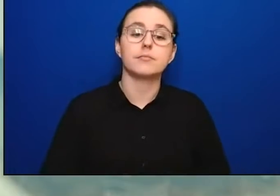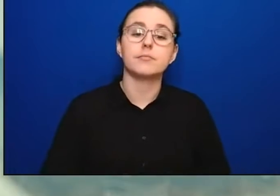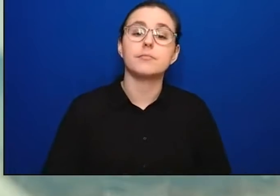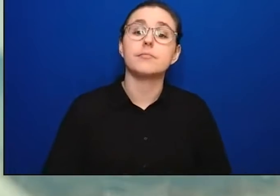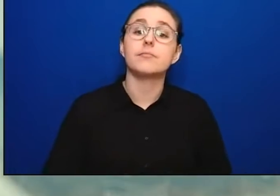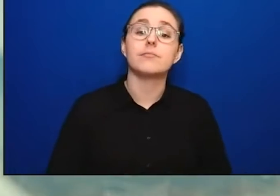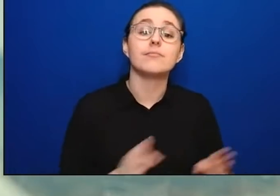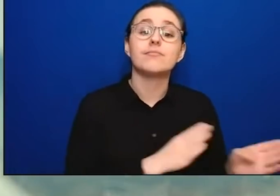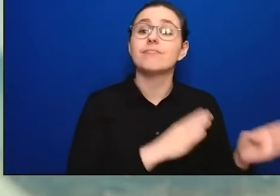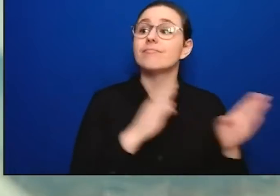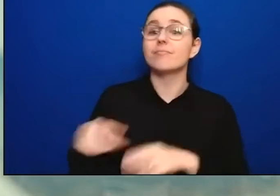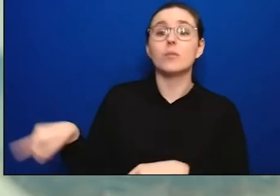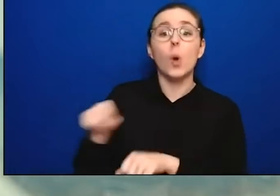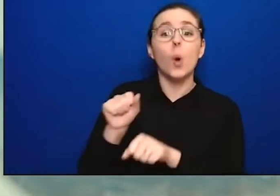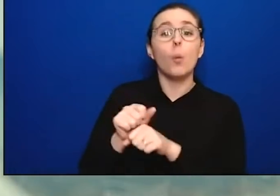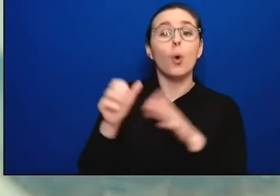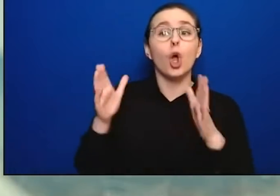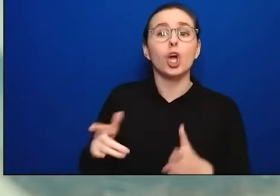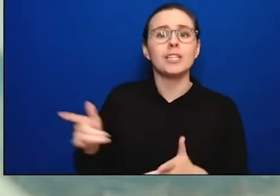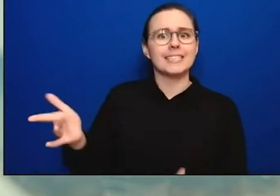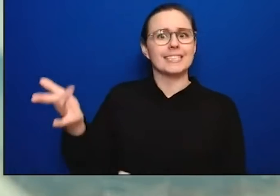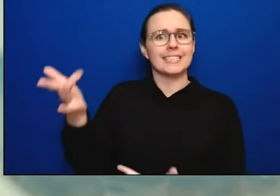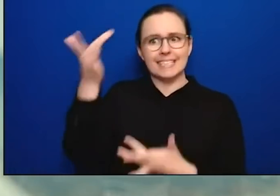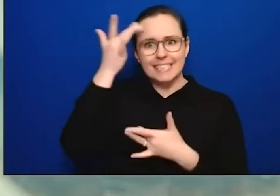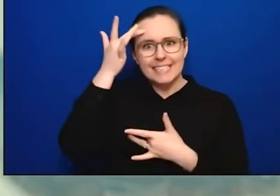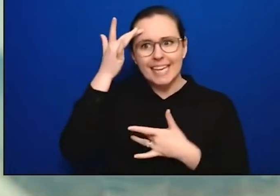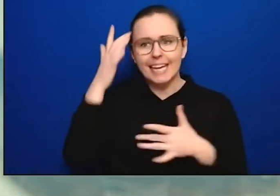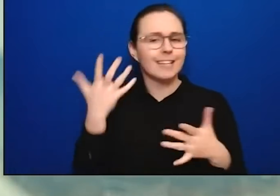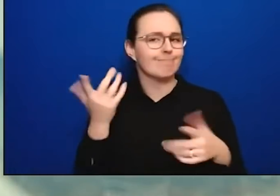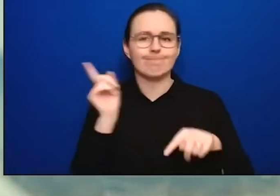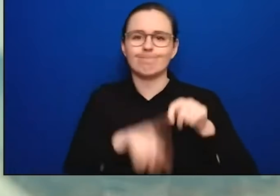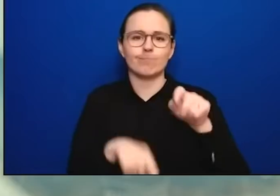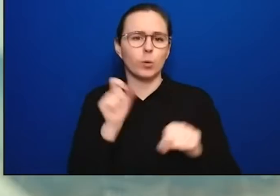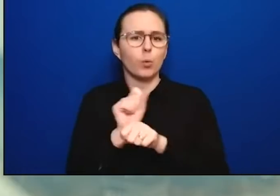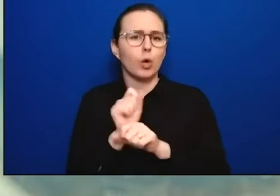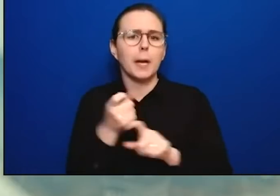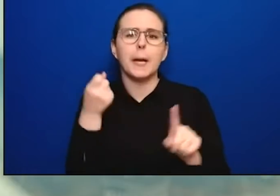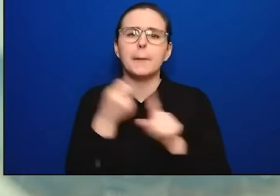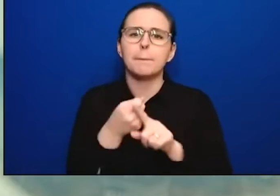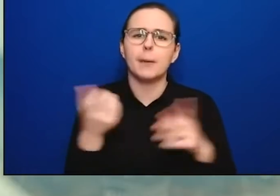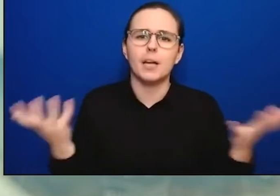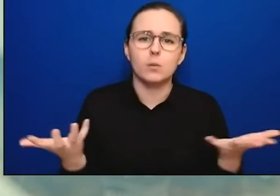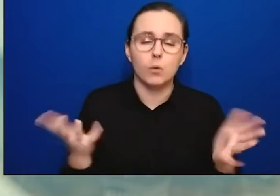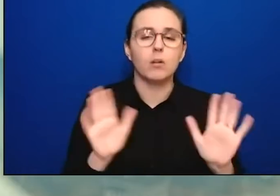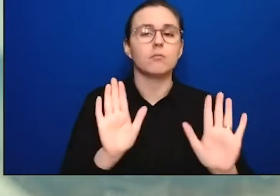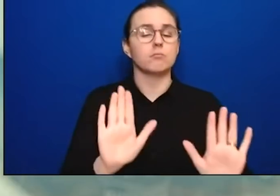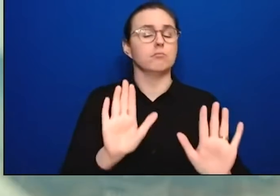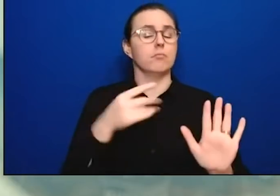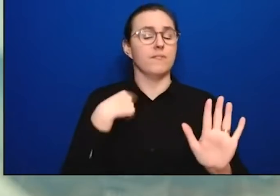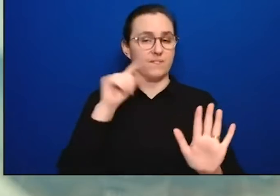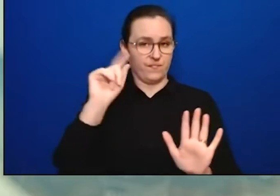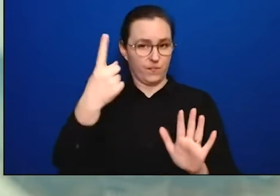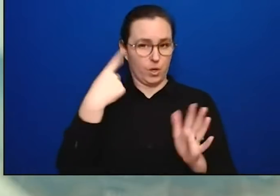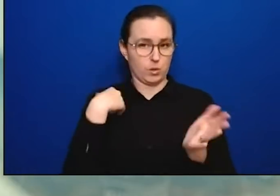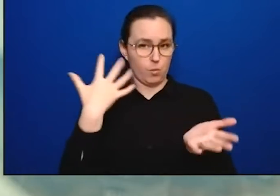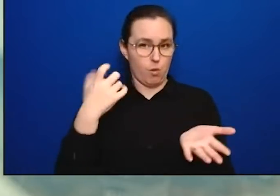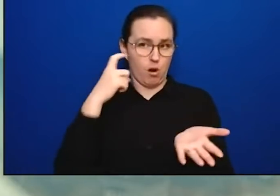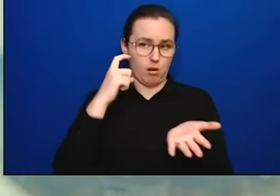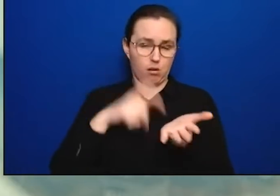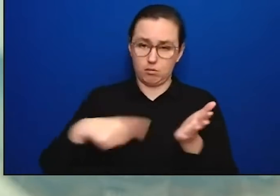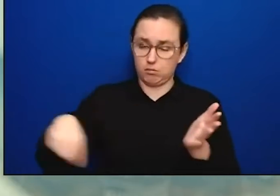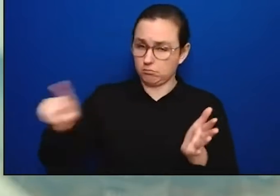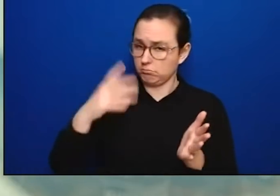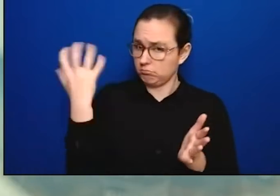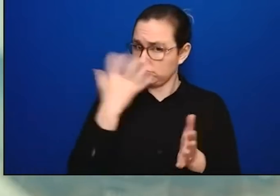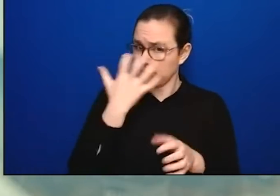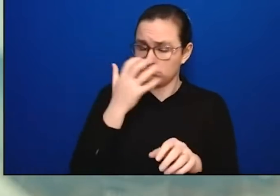take the opportunity to provide an update on the impact of sickness on healthcare workers in our healthcare system. First, to acknowledge the exceptional work